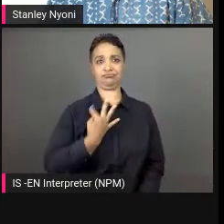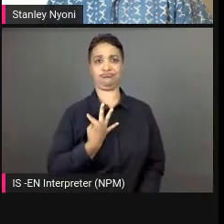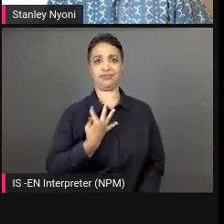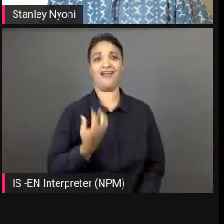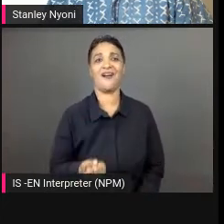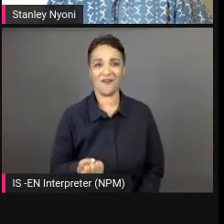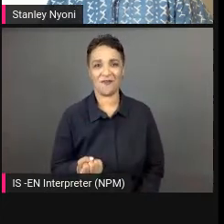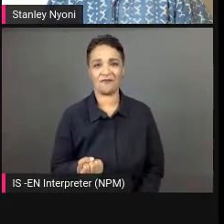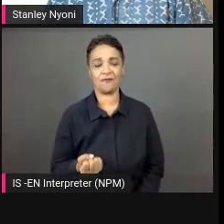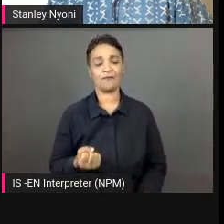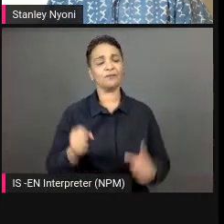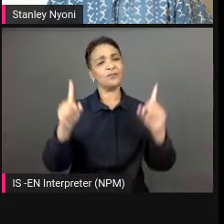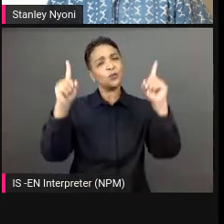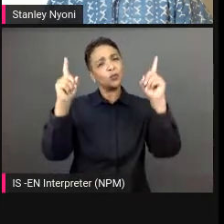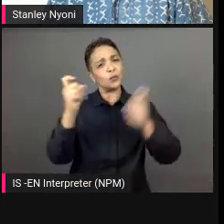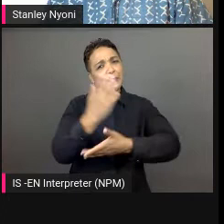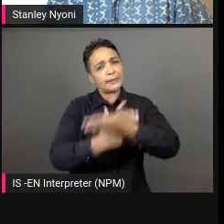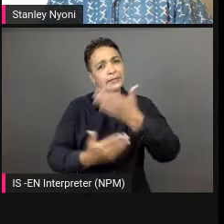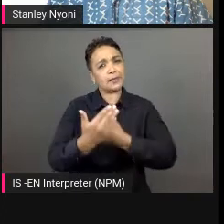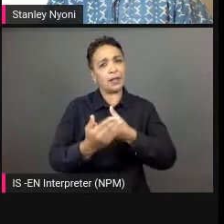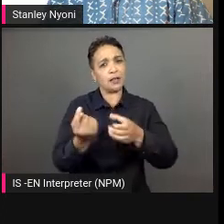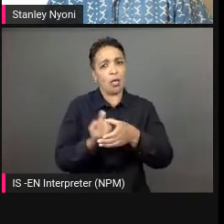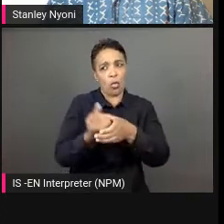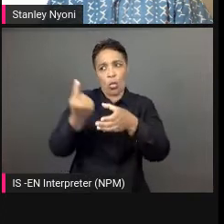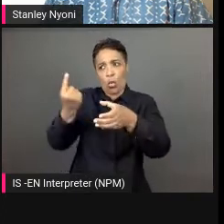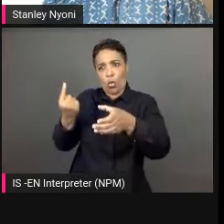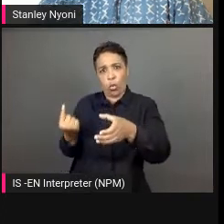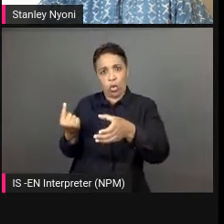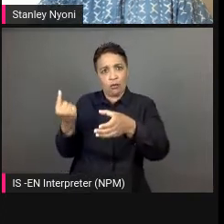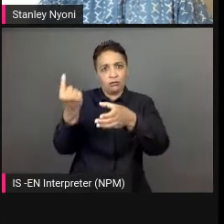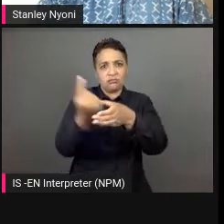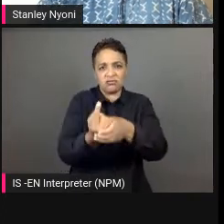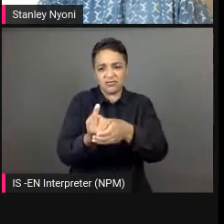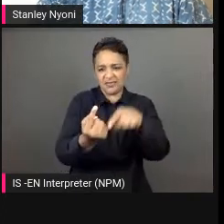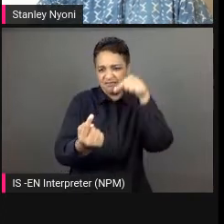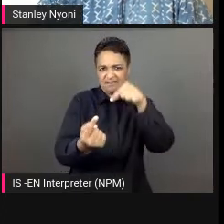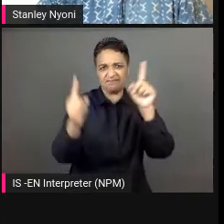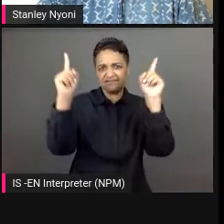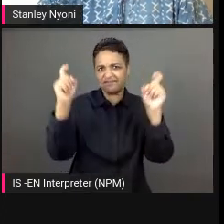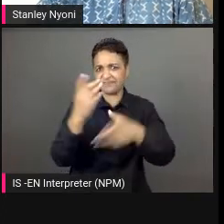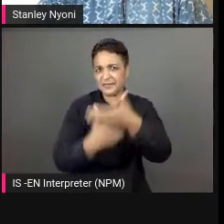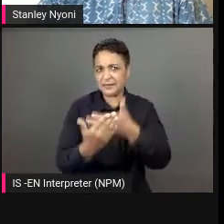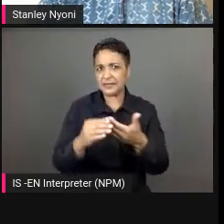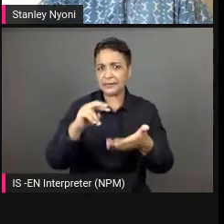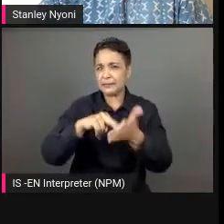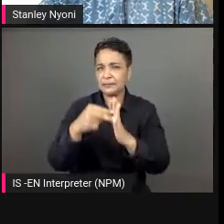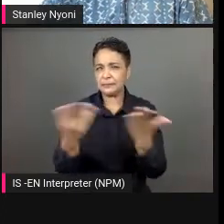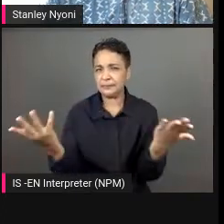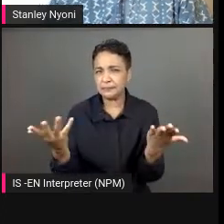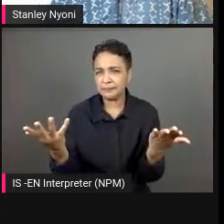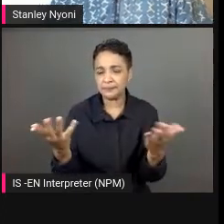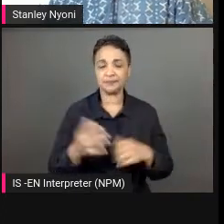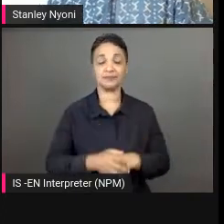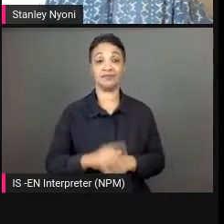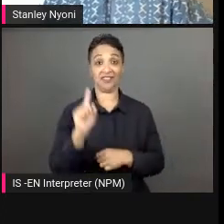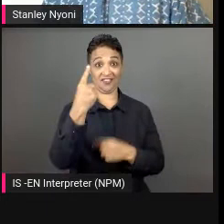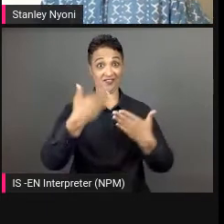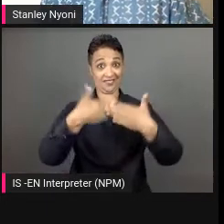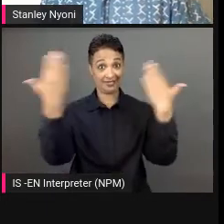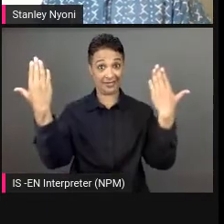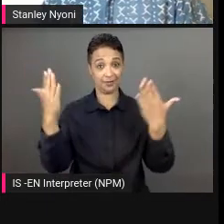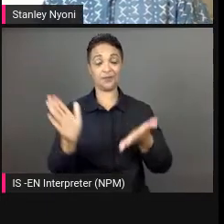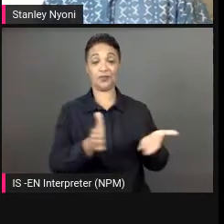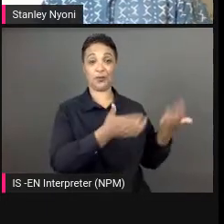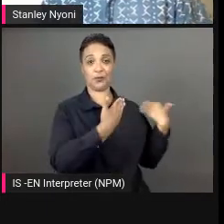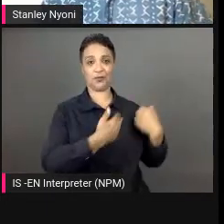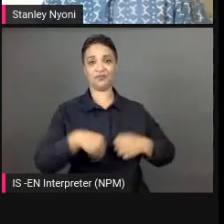does nothing about us without us mean for humanitarians? That's for day one. And for day two, we will